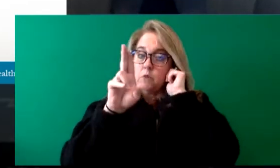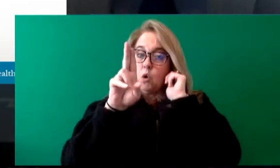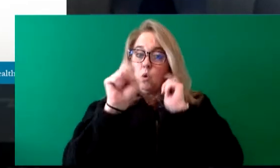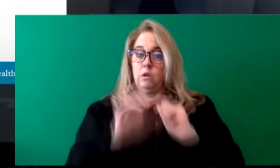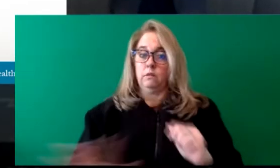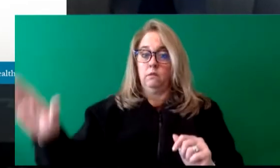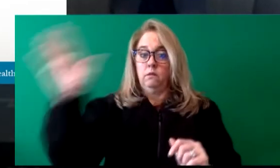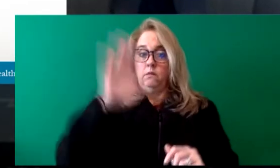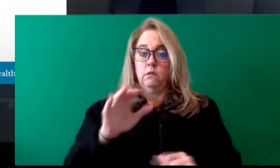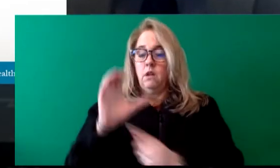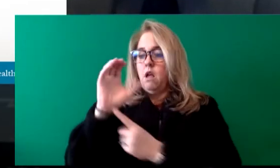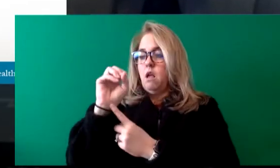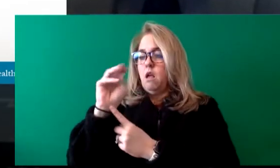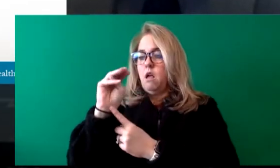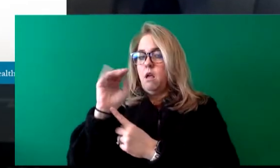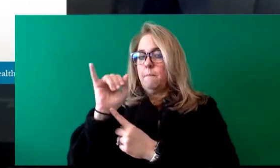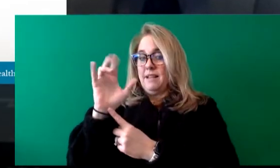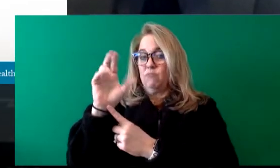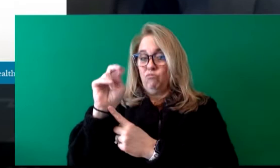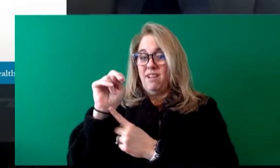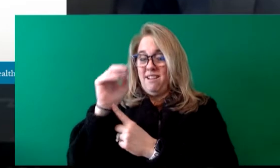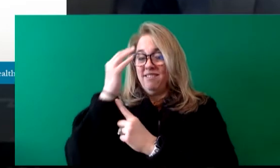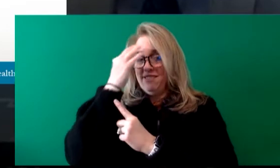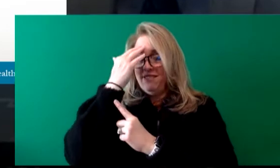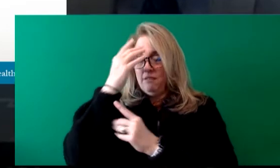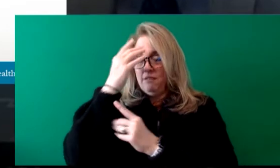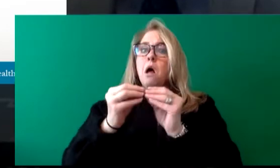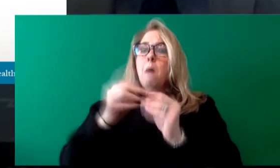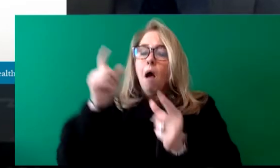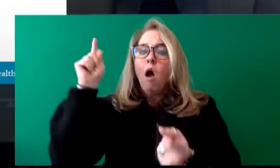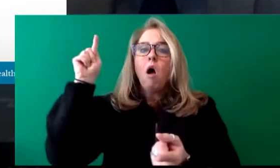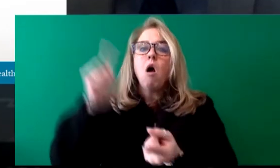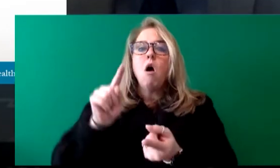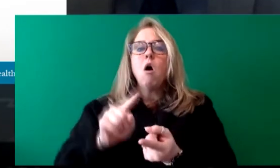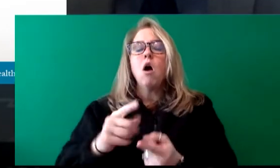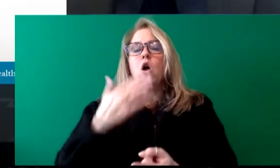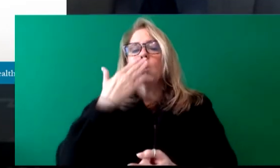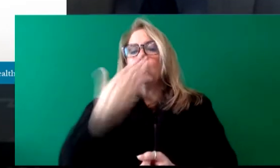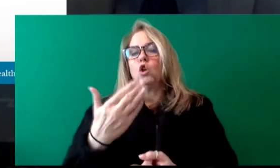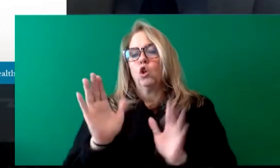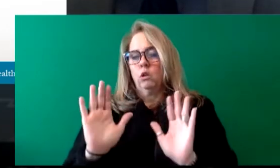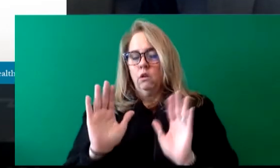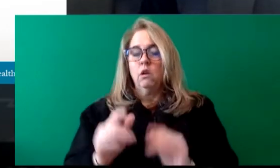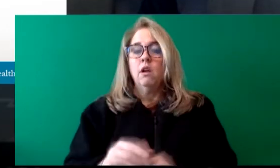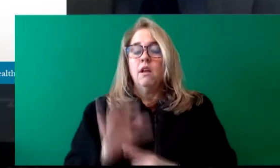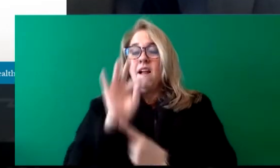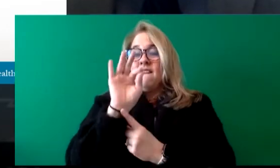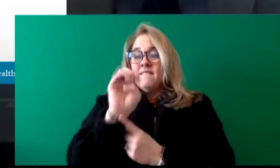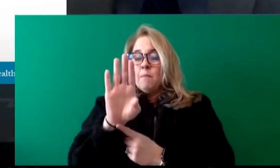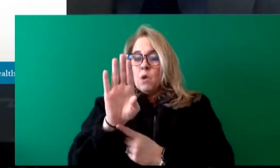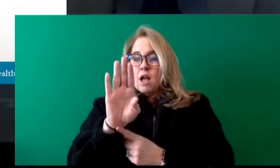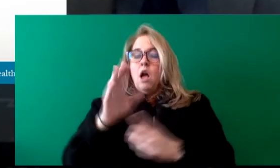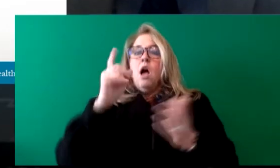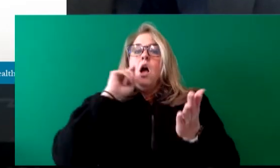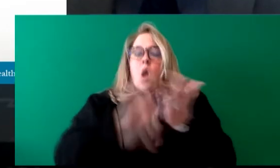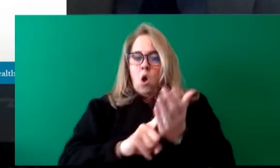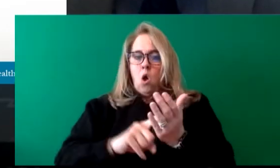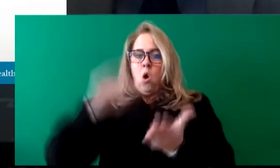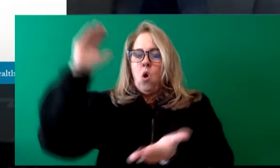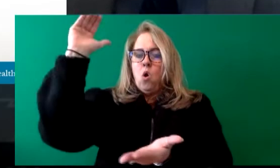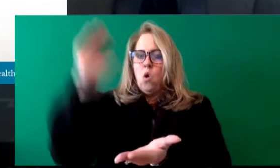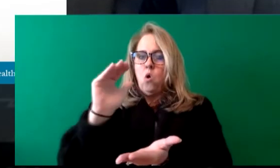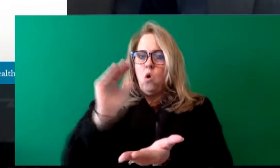hospitalizations given the number of cases. February, given the incidence decline, has produced about 10 admissions per day, which would